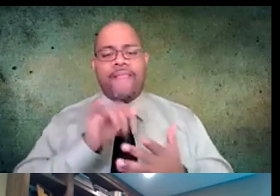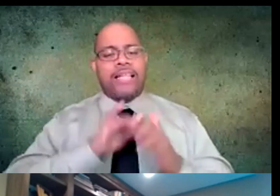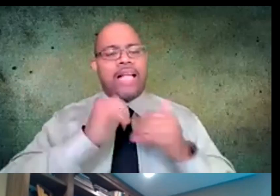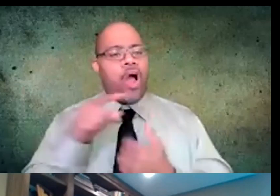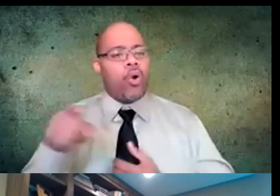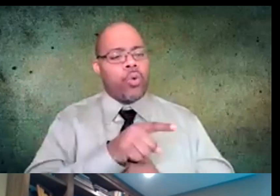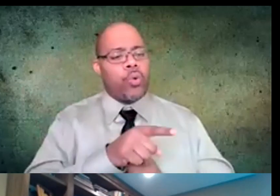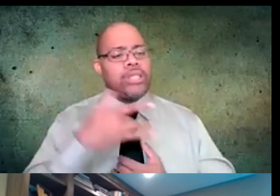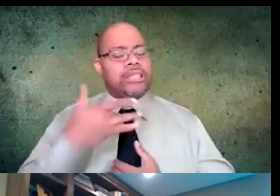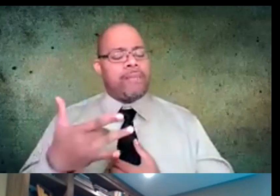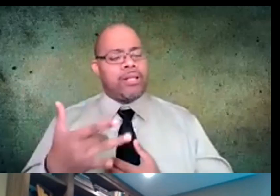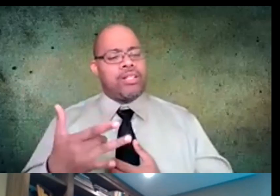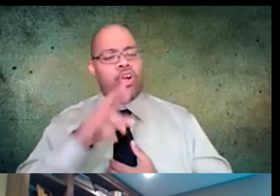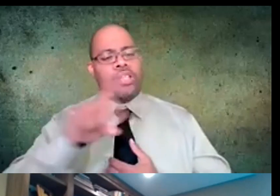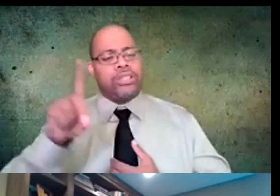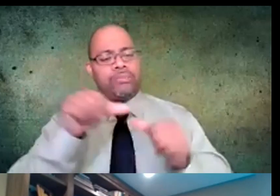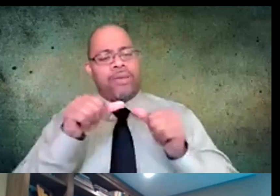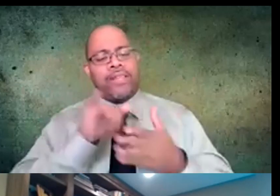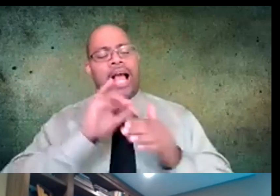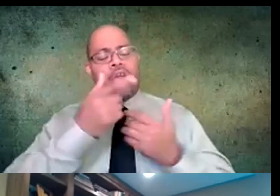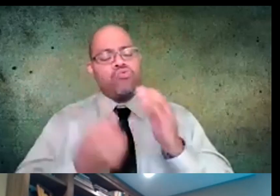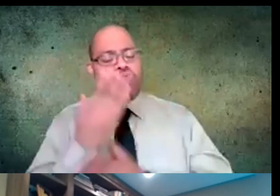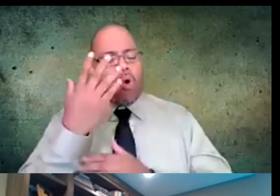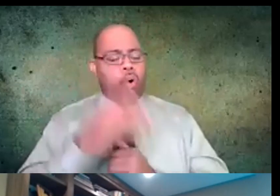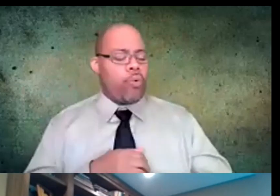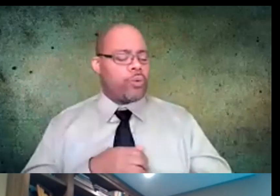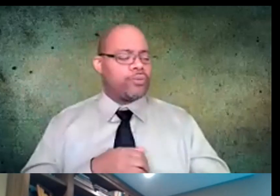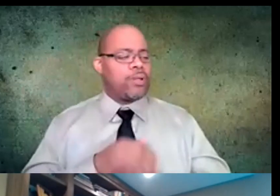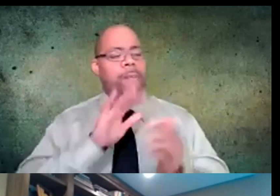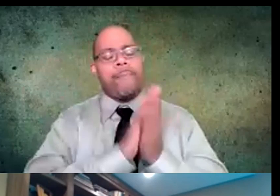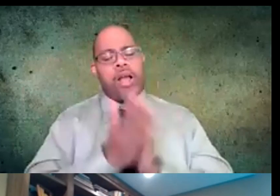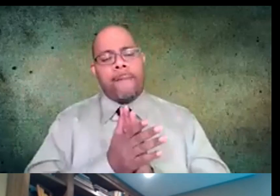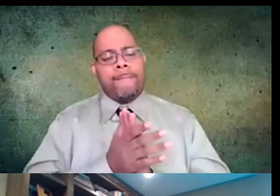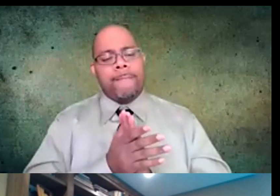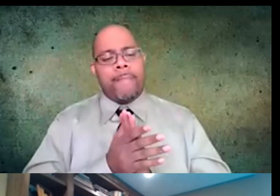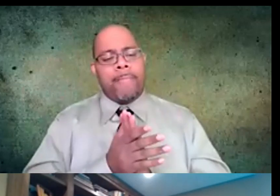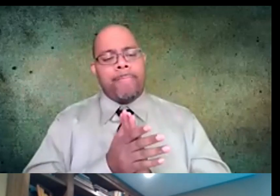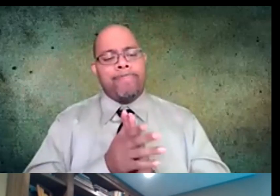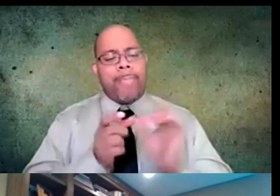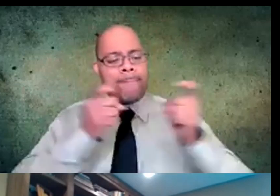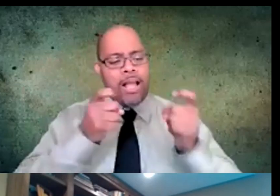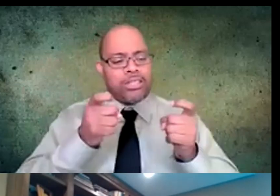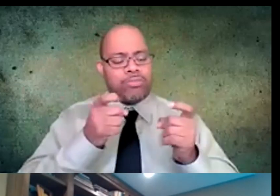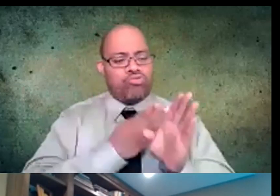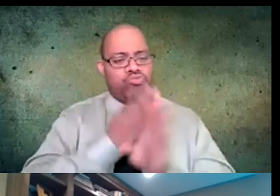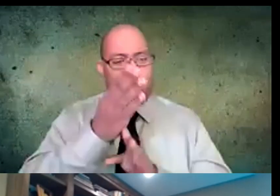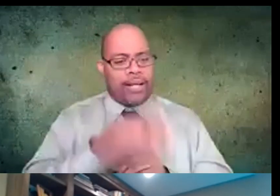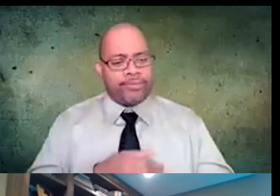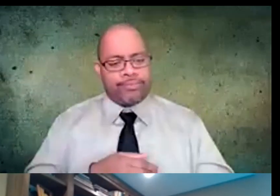you, typically in the R&D space, this is how you grow, become a management track.